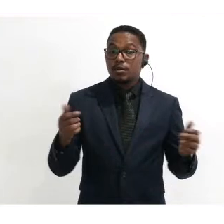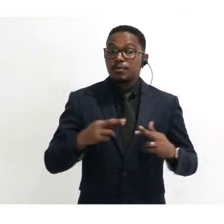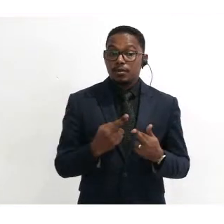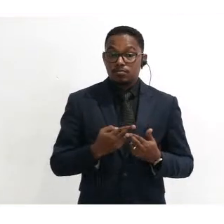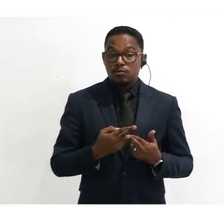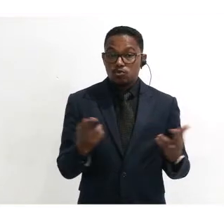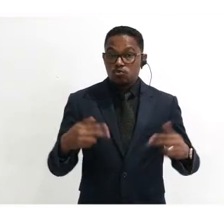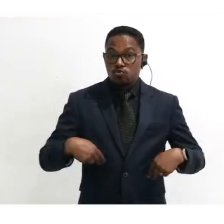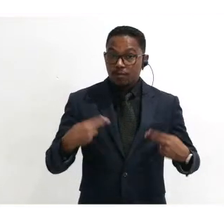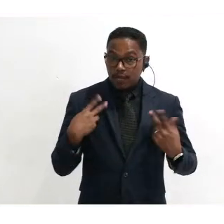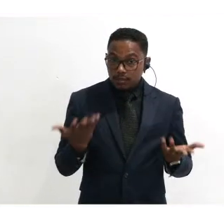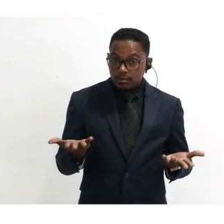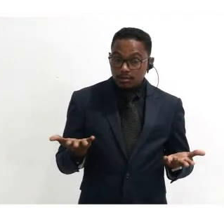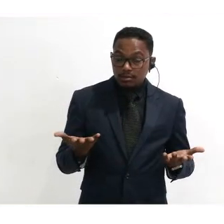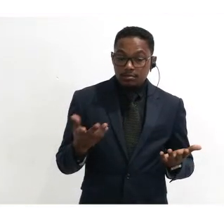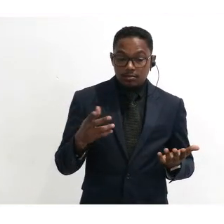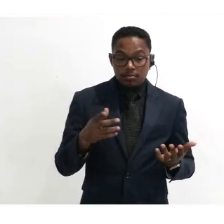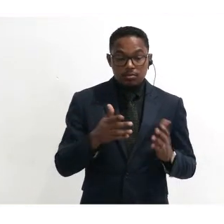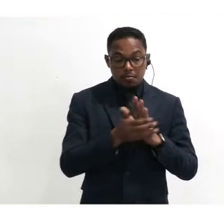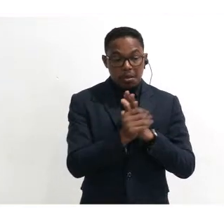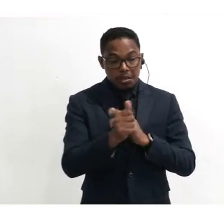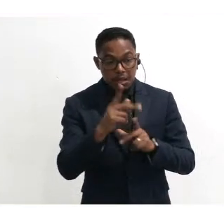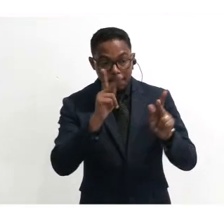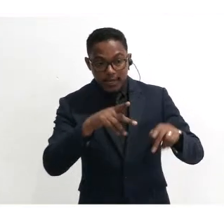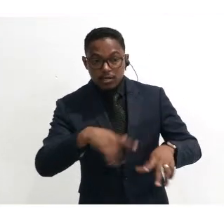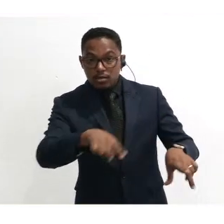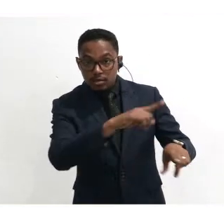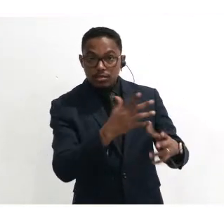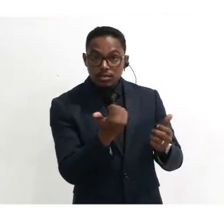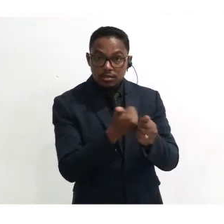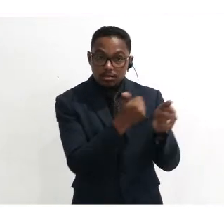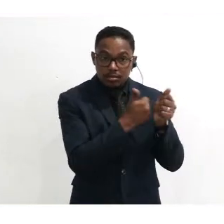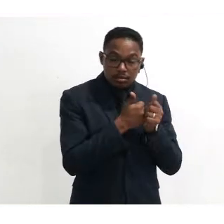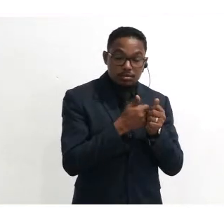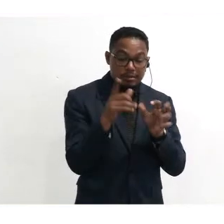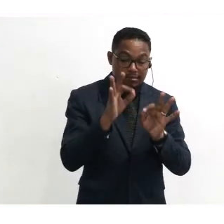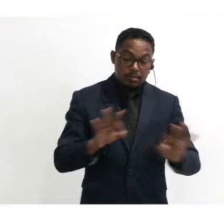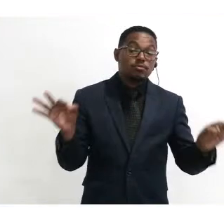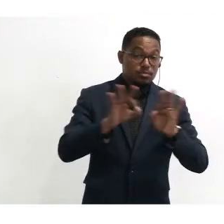So and we would look at things like what is the